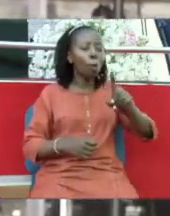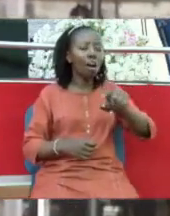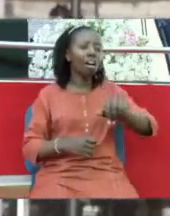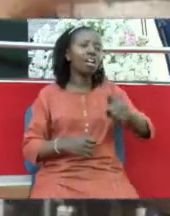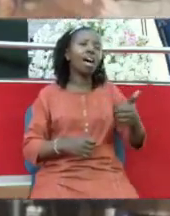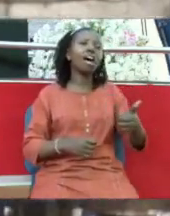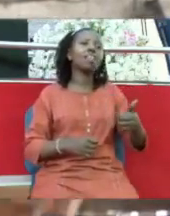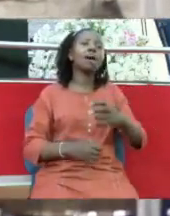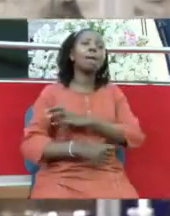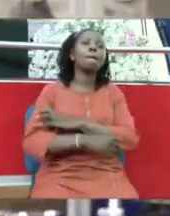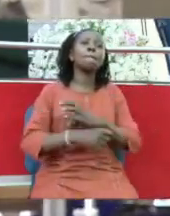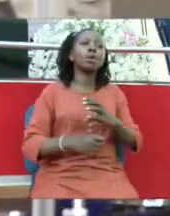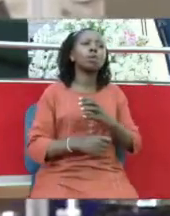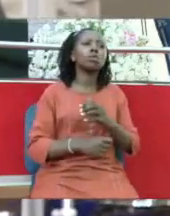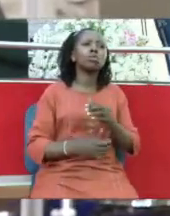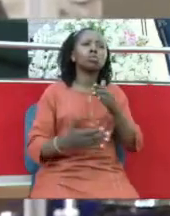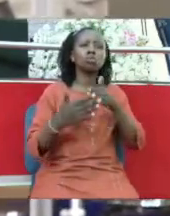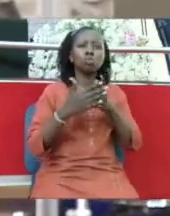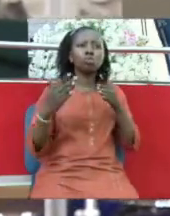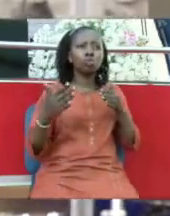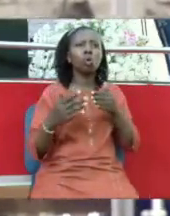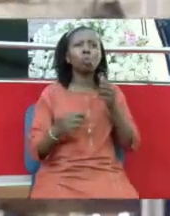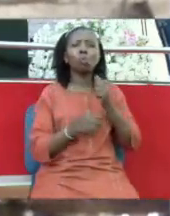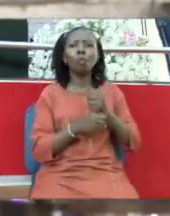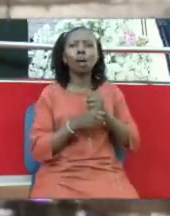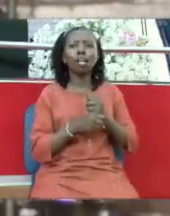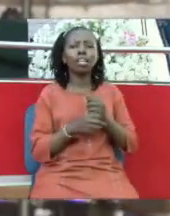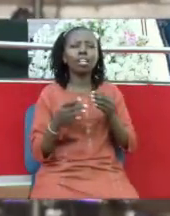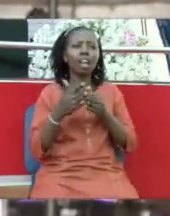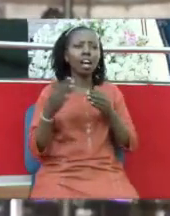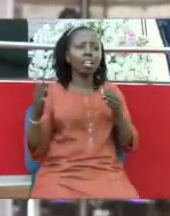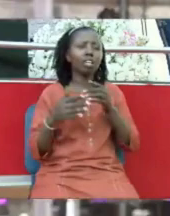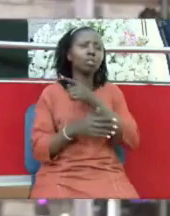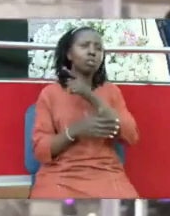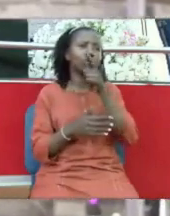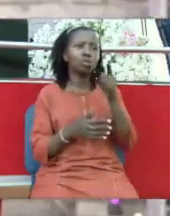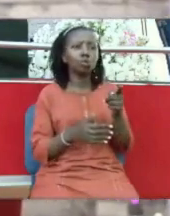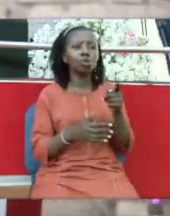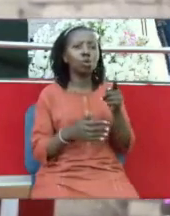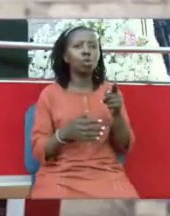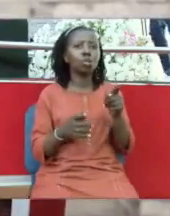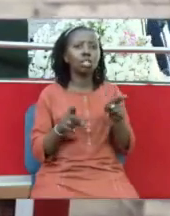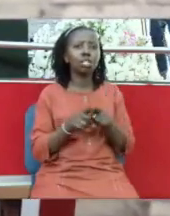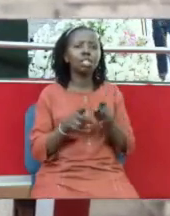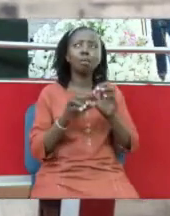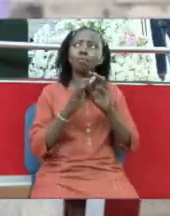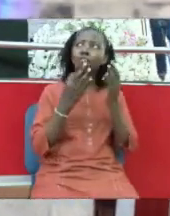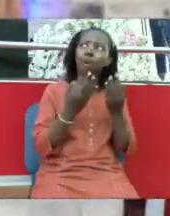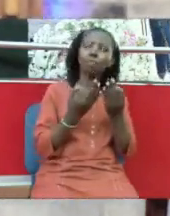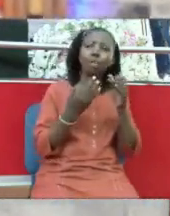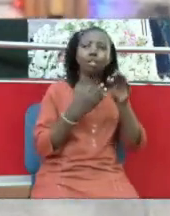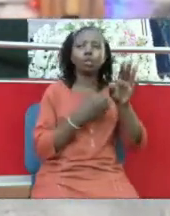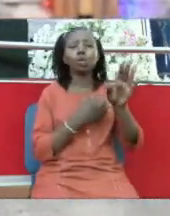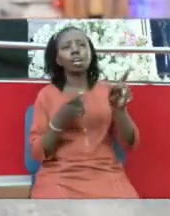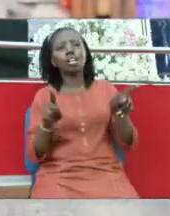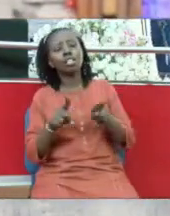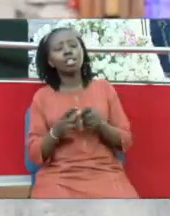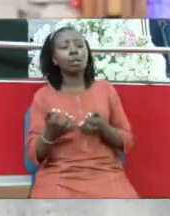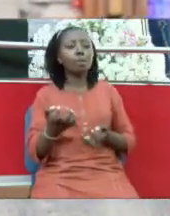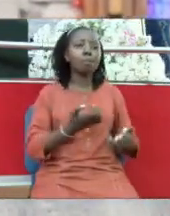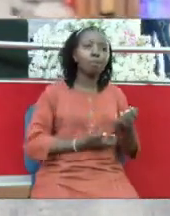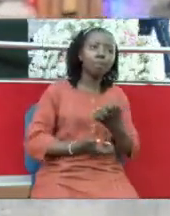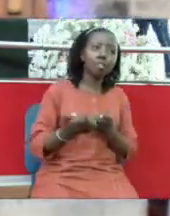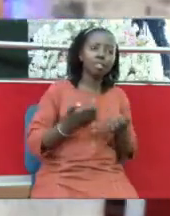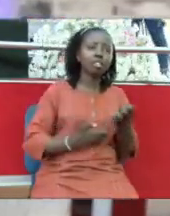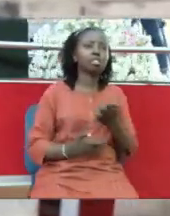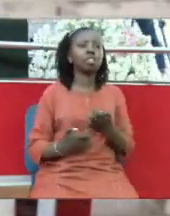to stop messing up with God's people. To stop messing up with your family. Amen. To stop messing up with your business.